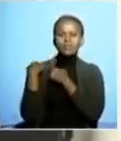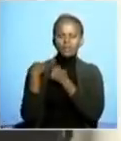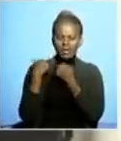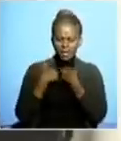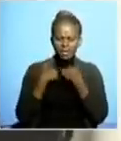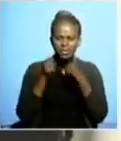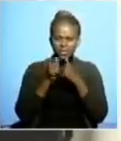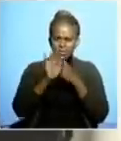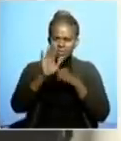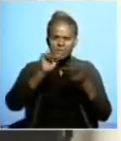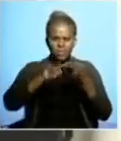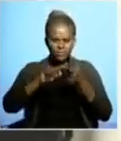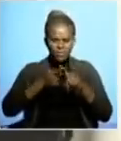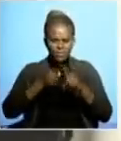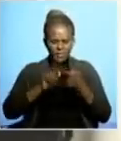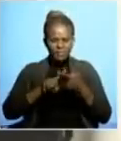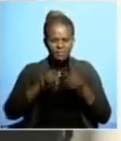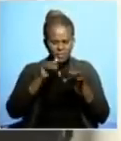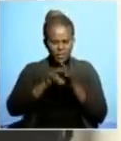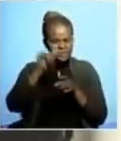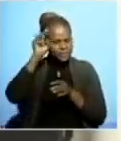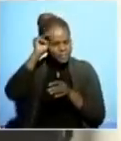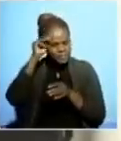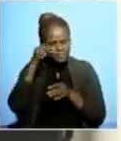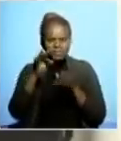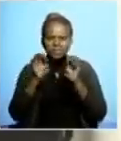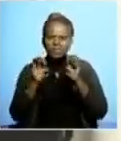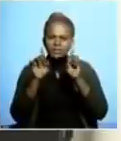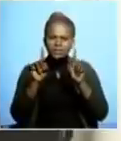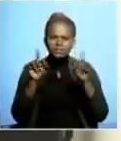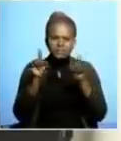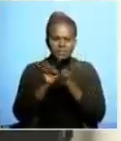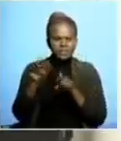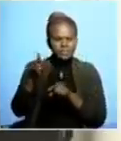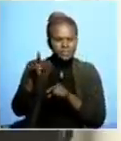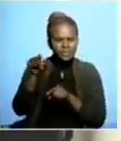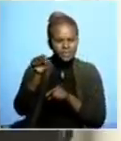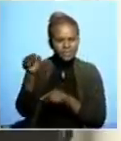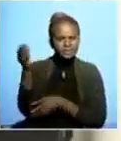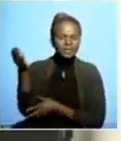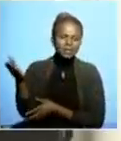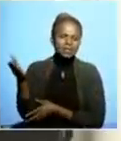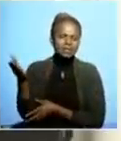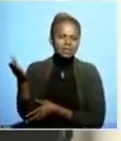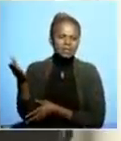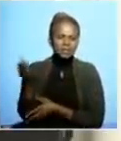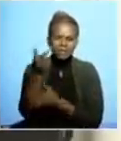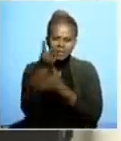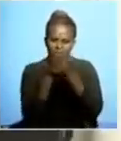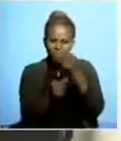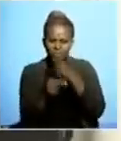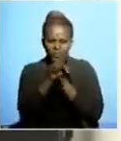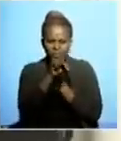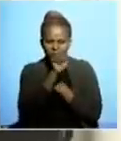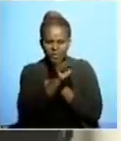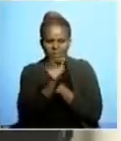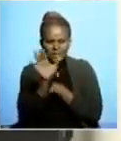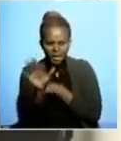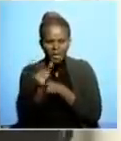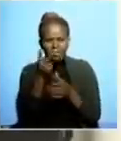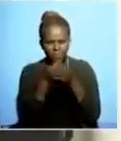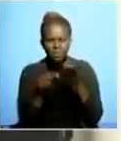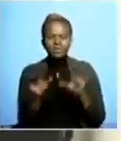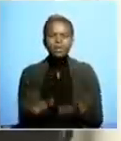colleagues in the Ministry of Education. I see the PS here. I don't know if both PSs are here. Both of them are